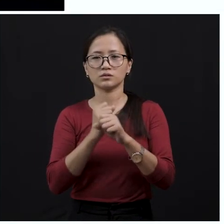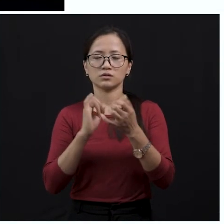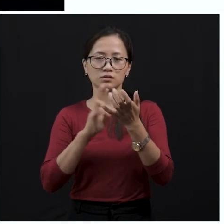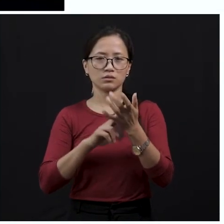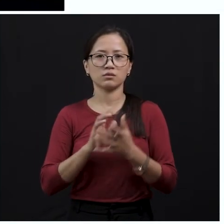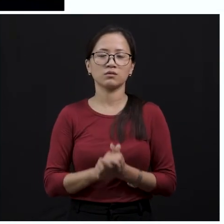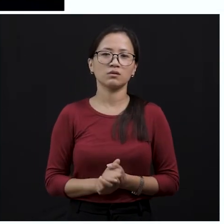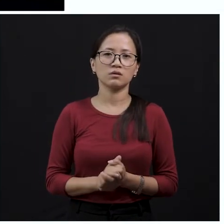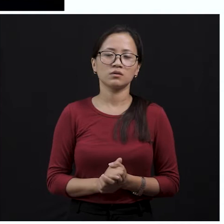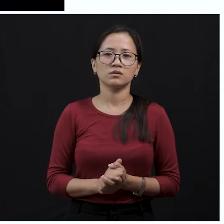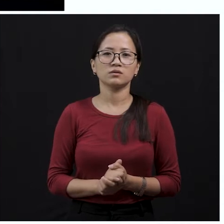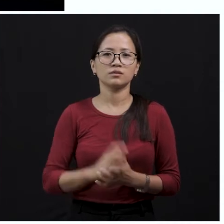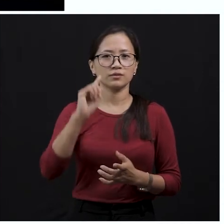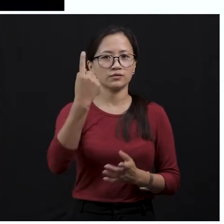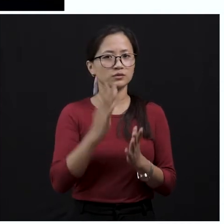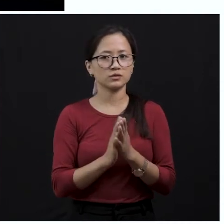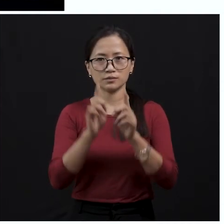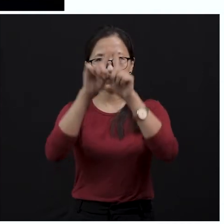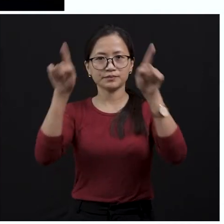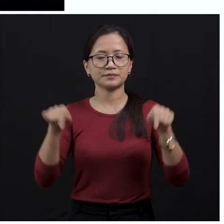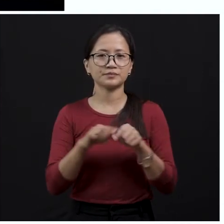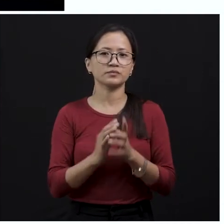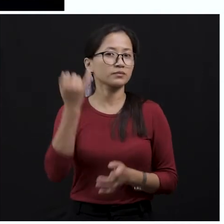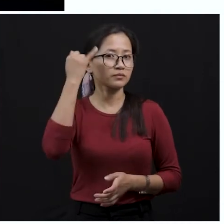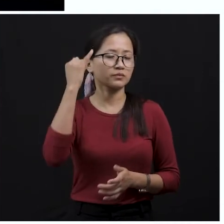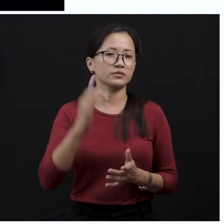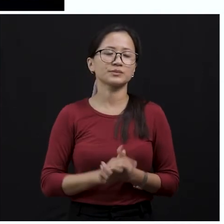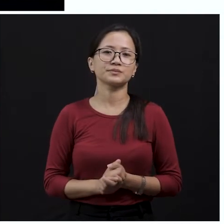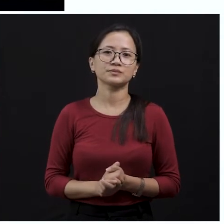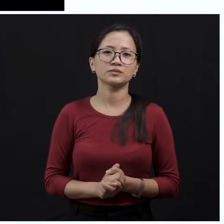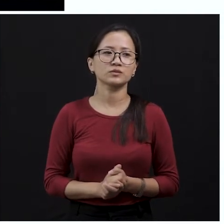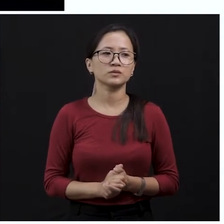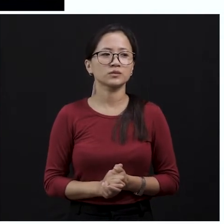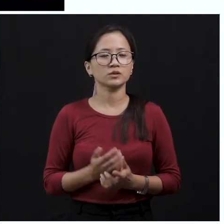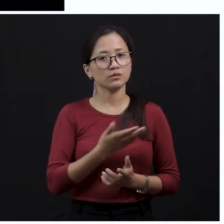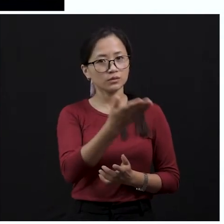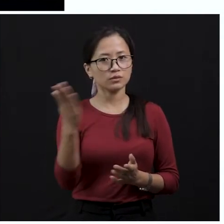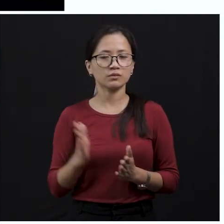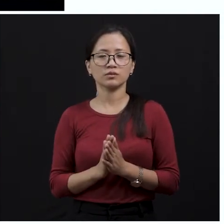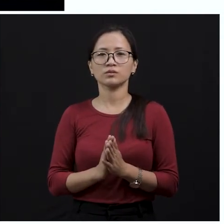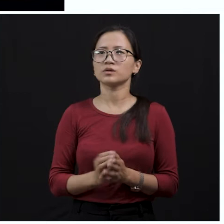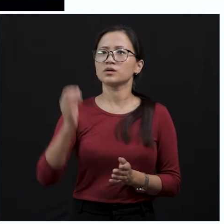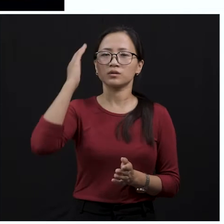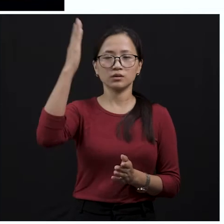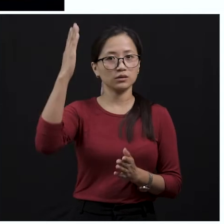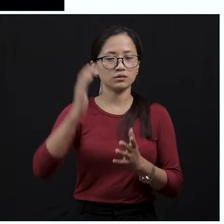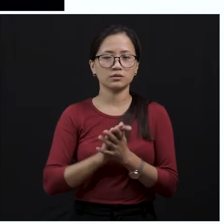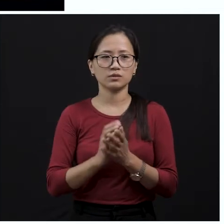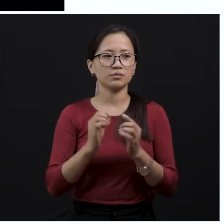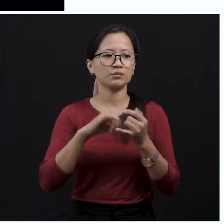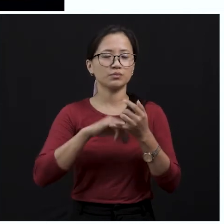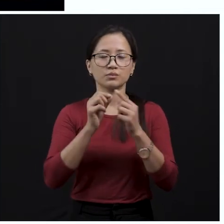from here, from the first image, we get the idea that it was their god Pasupati.